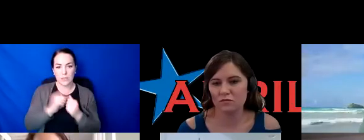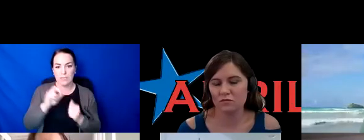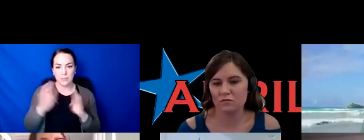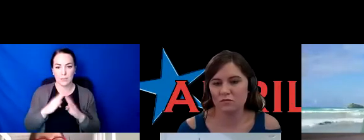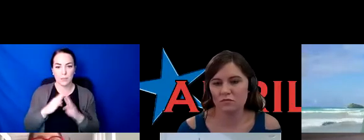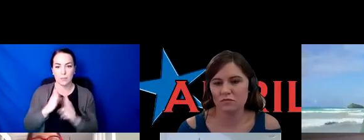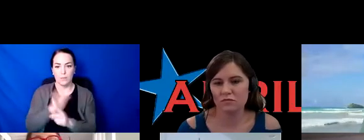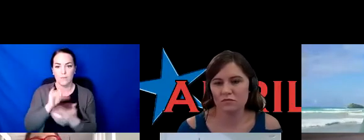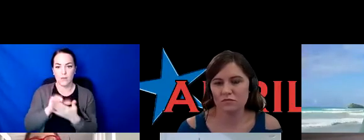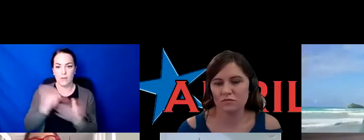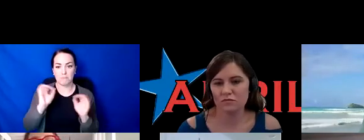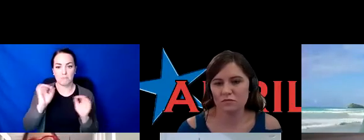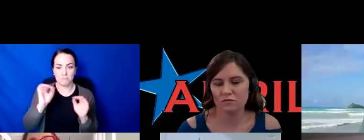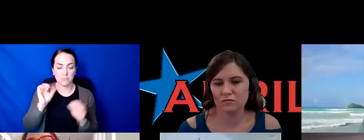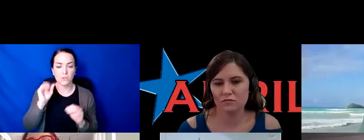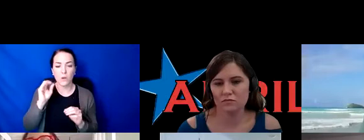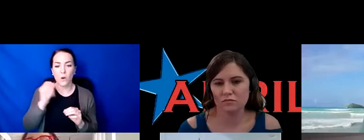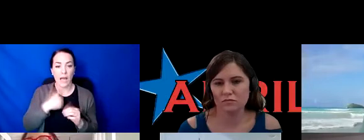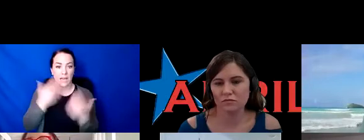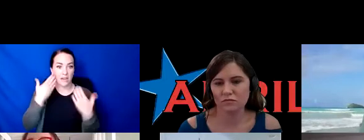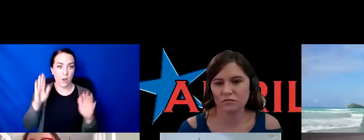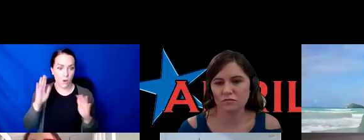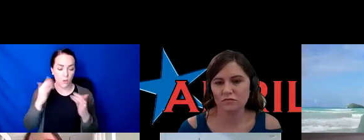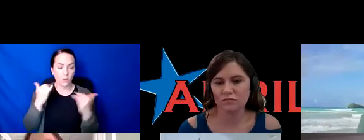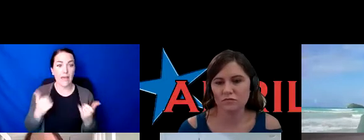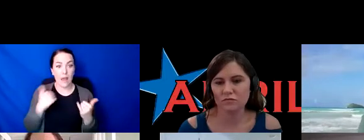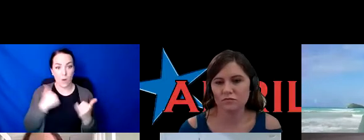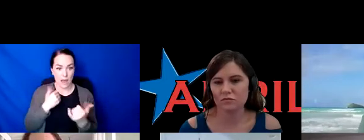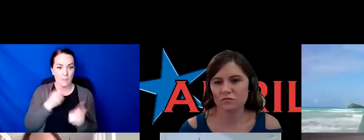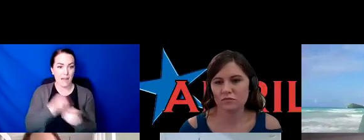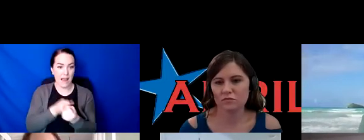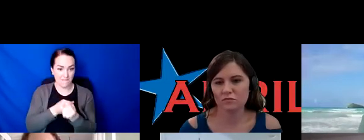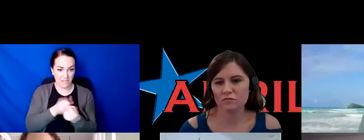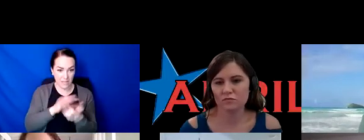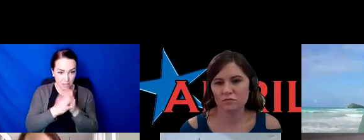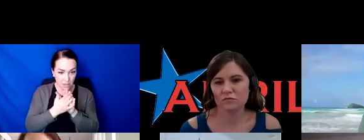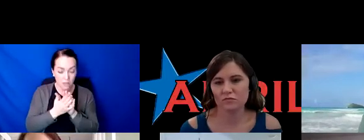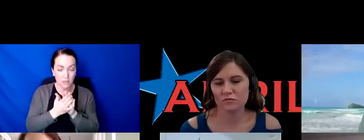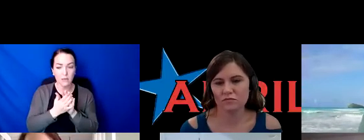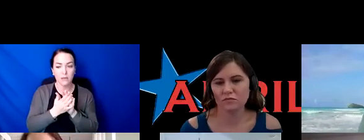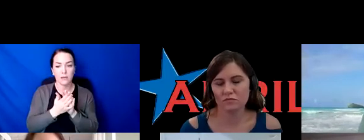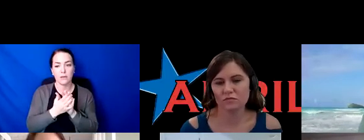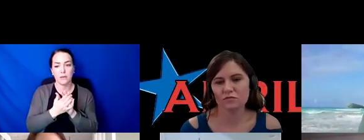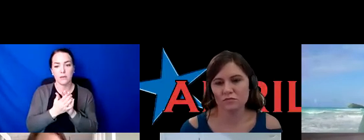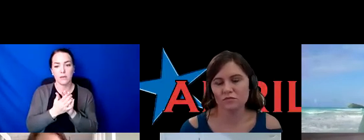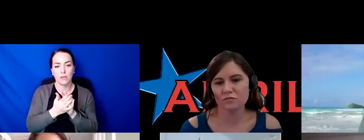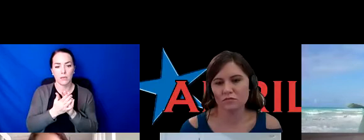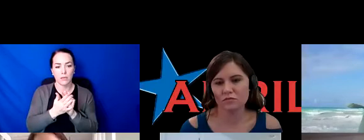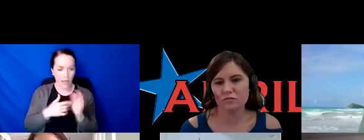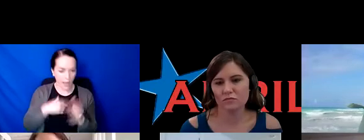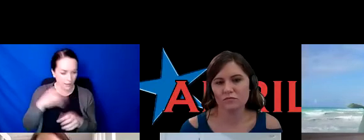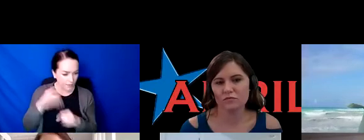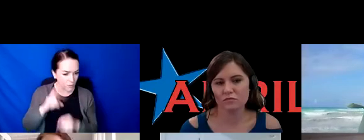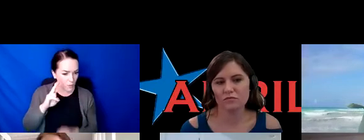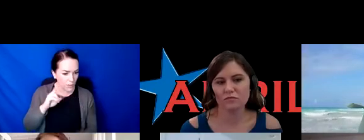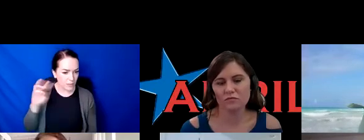that. And so I did not know. And now that I am an advocate, I've had years since 2006 to